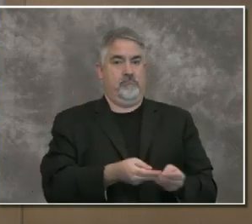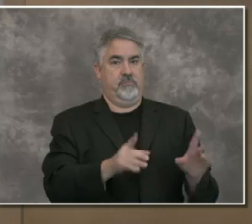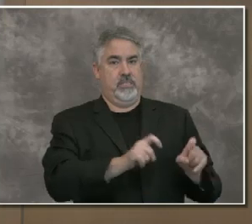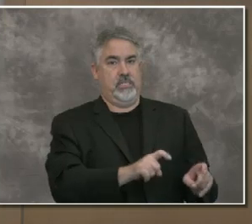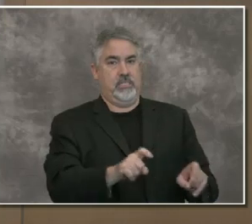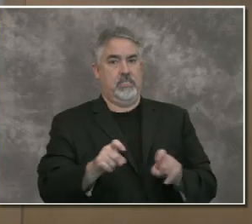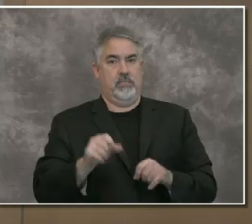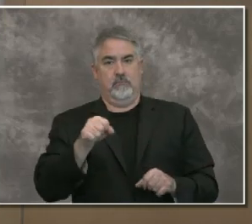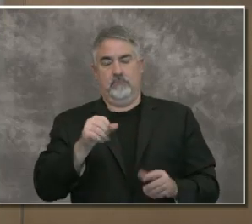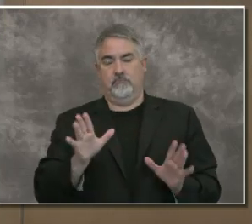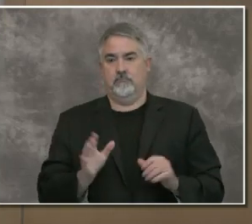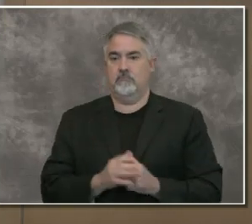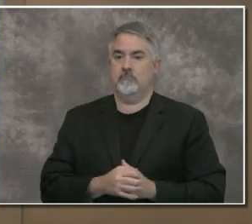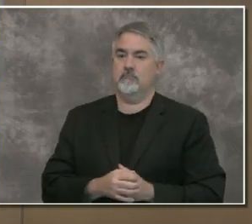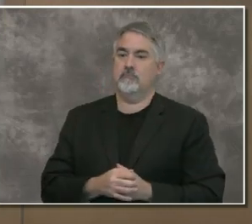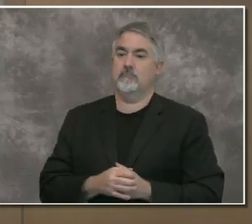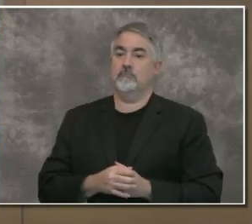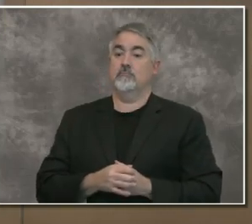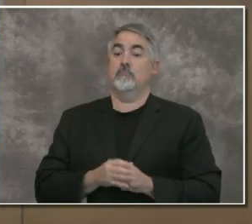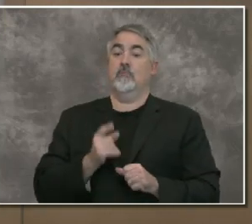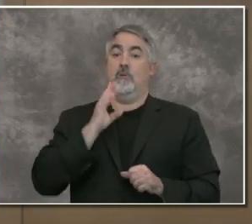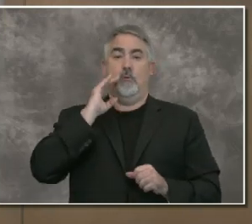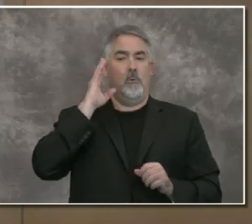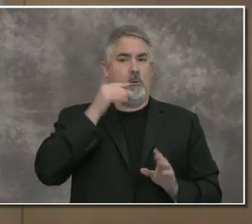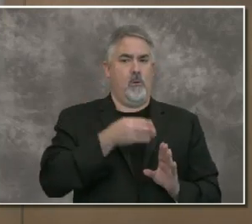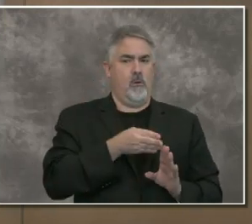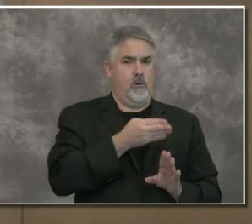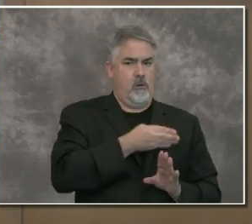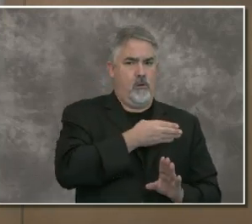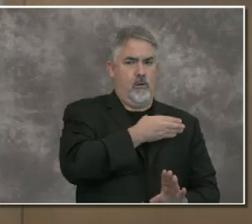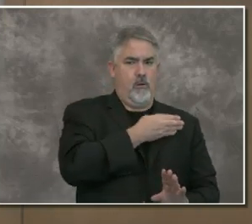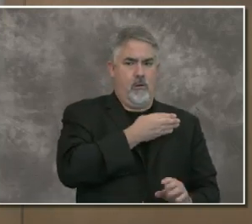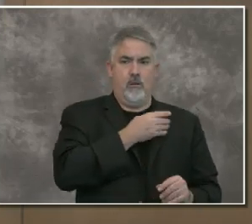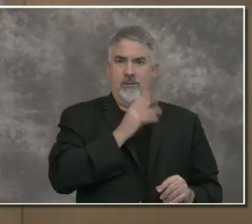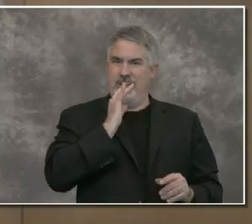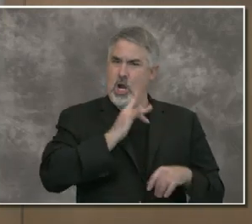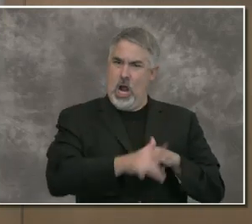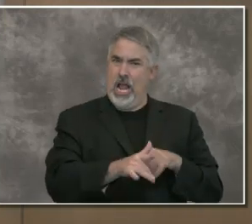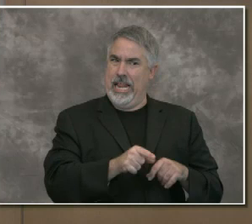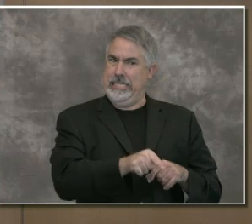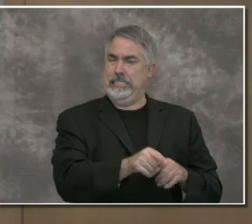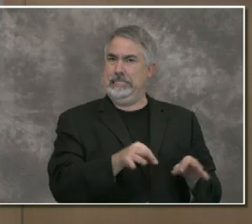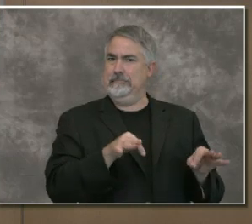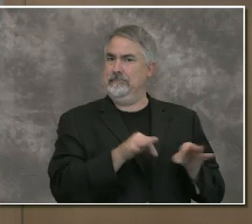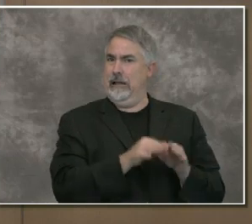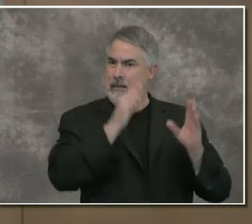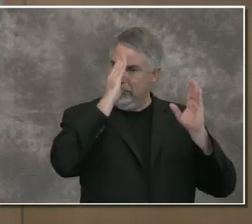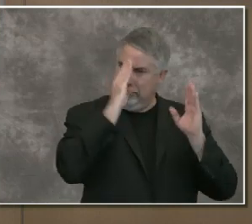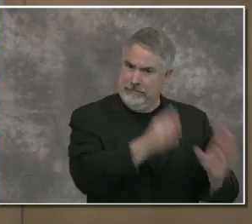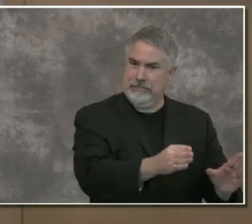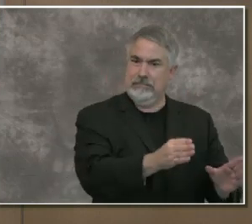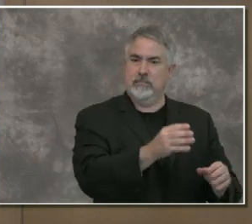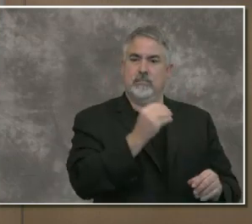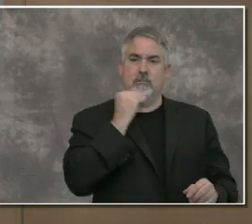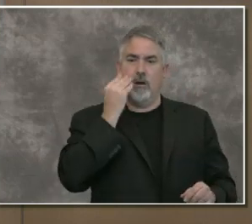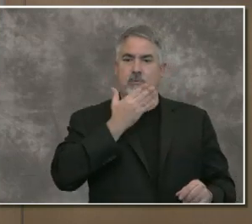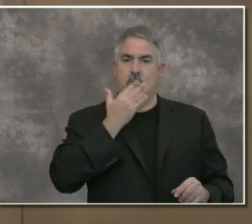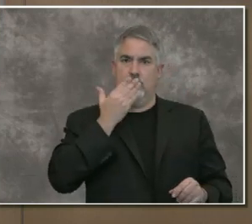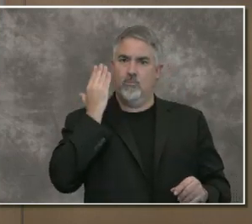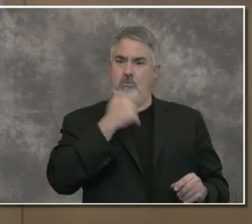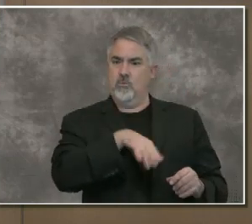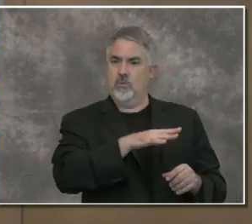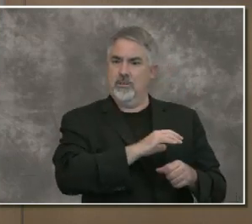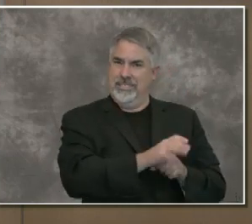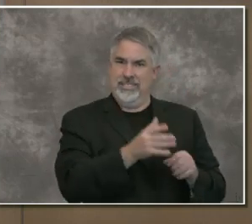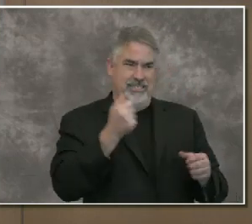we did early efforts and actions many weeks ago to embed public health nurses in each of the homeless shelters, or at least